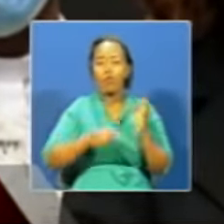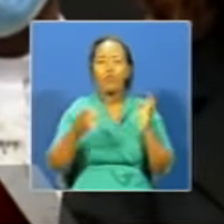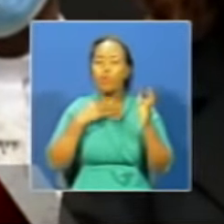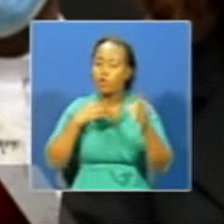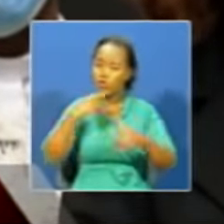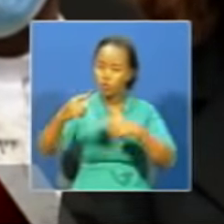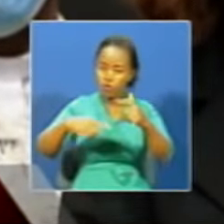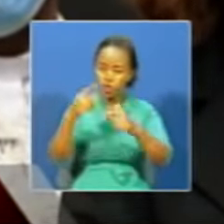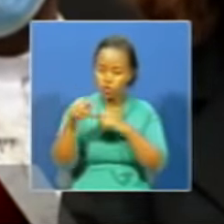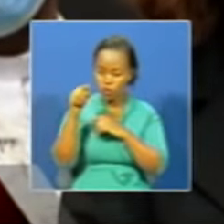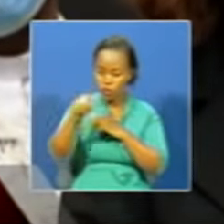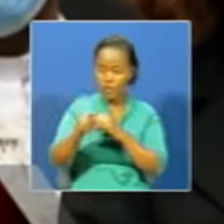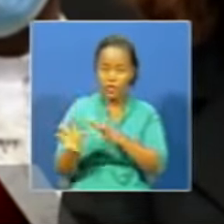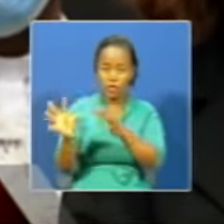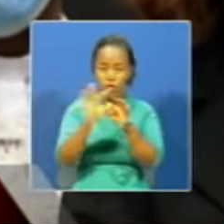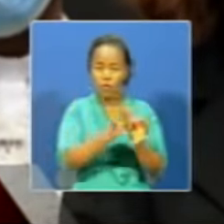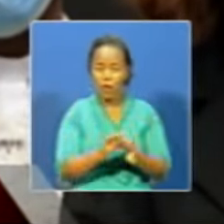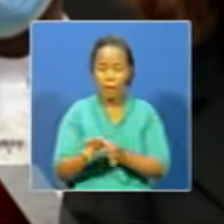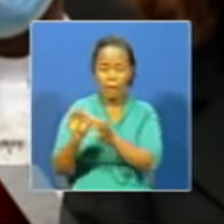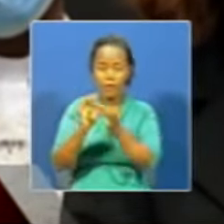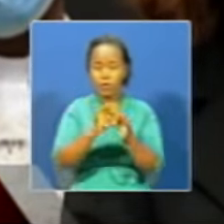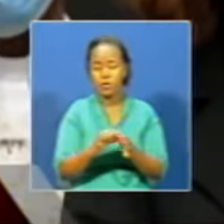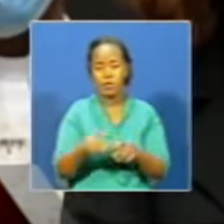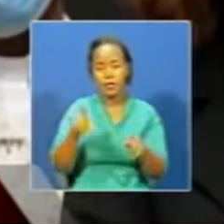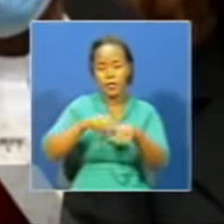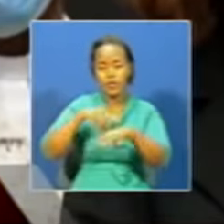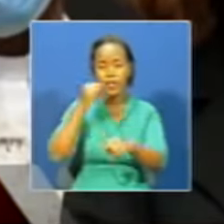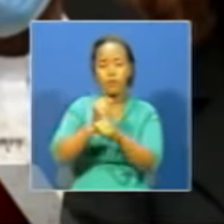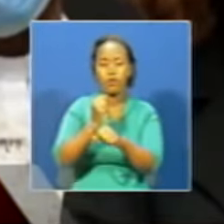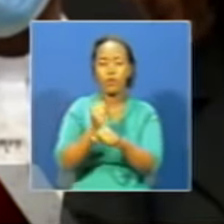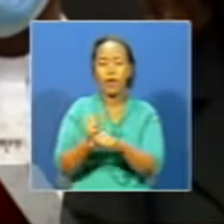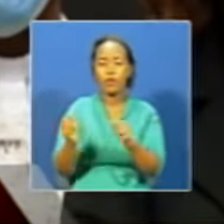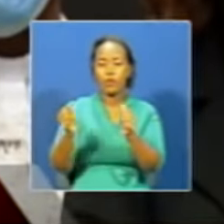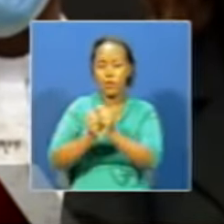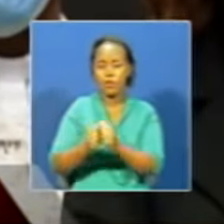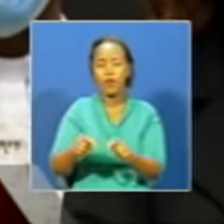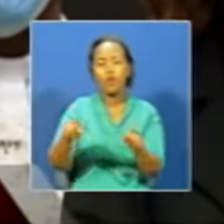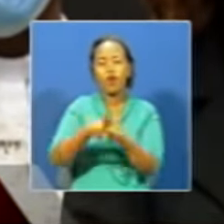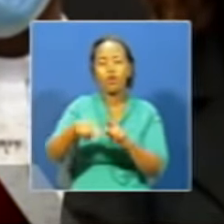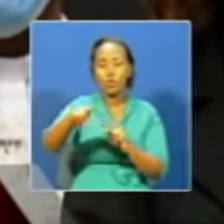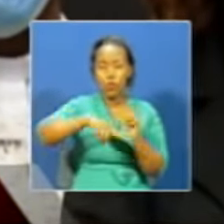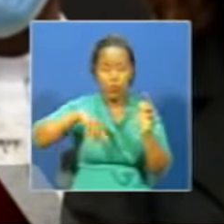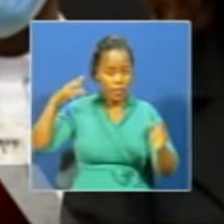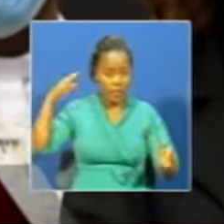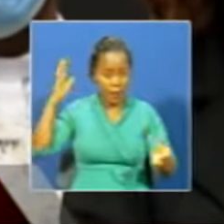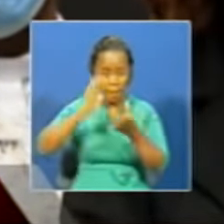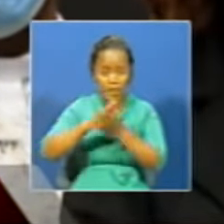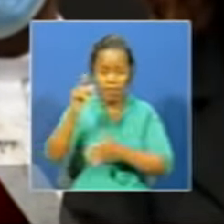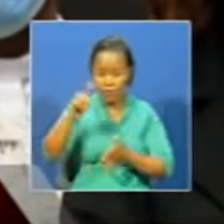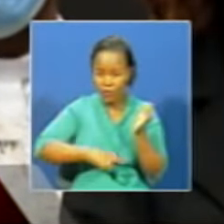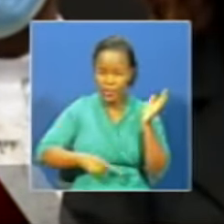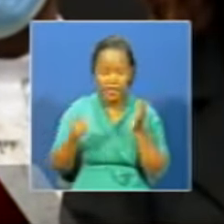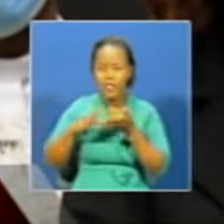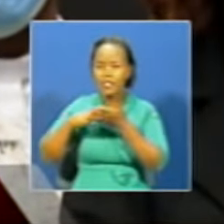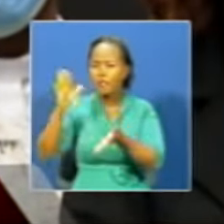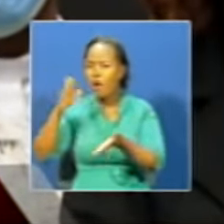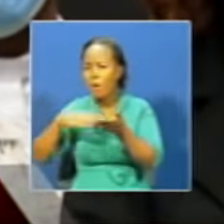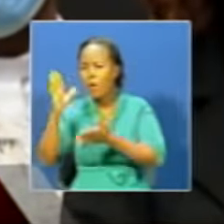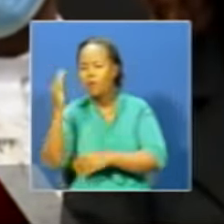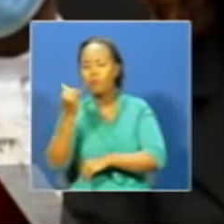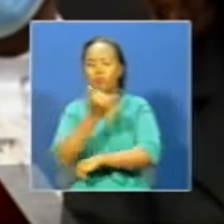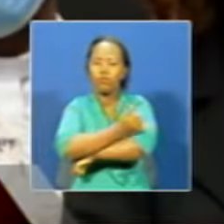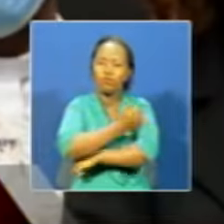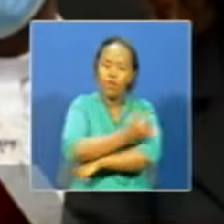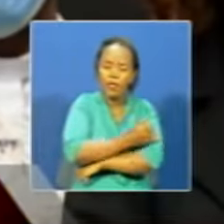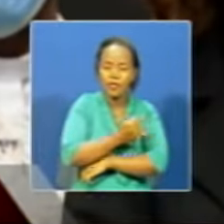collaboration as we work together. And we believe that we are going to, in a much more institutionalized manner, both